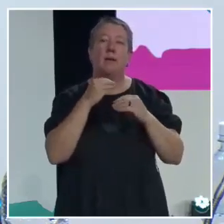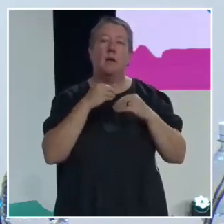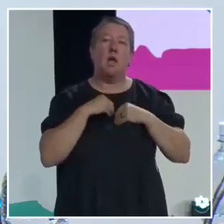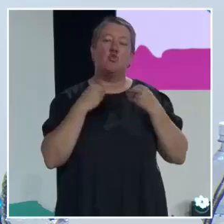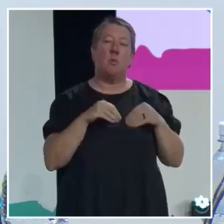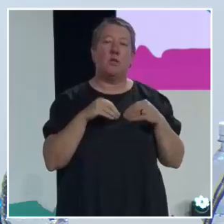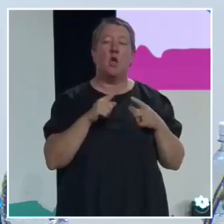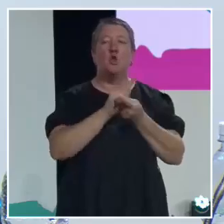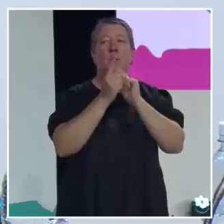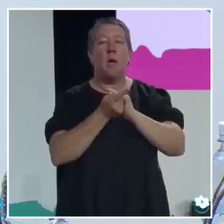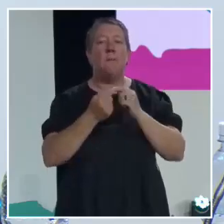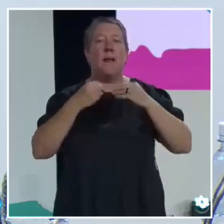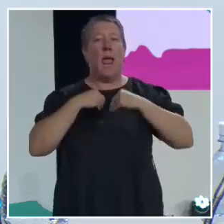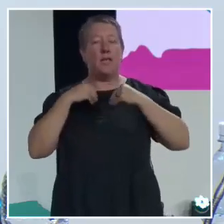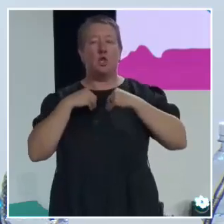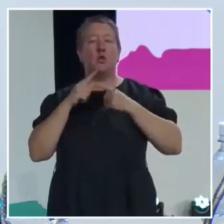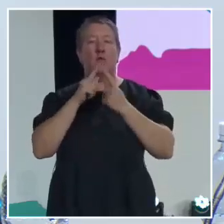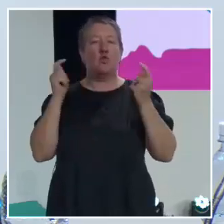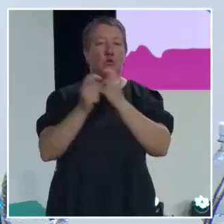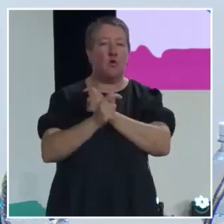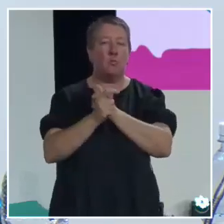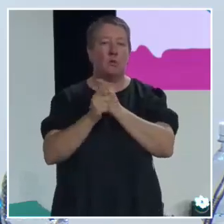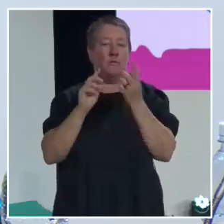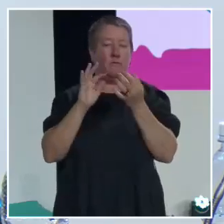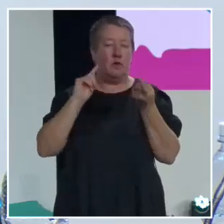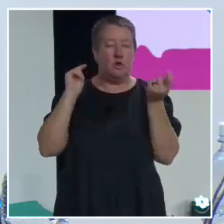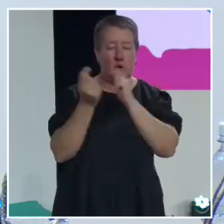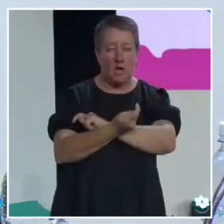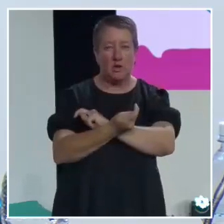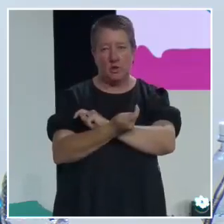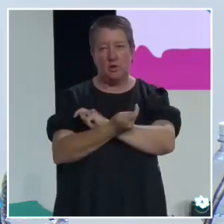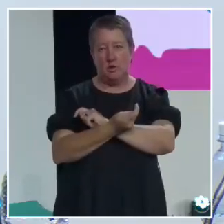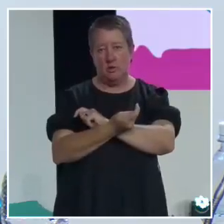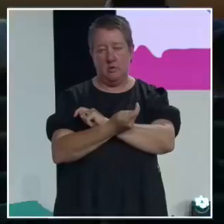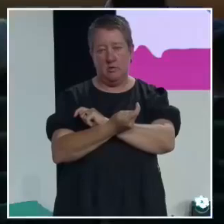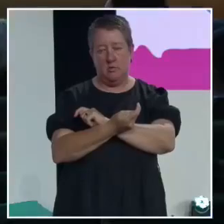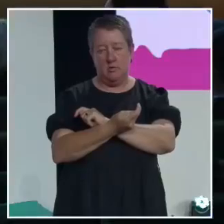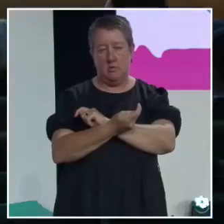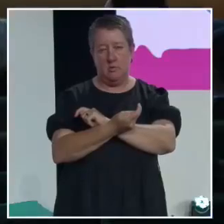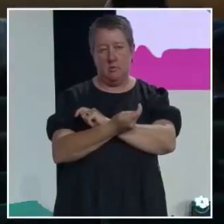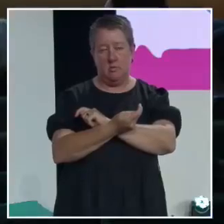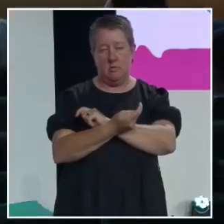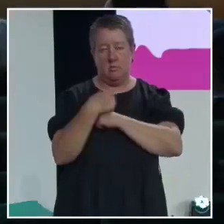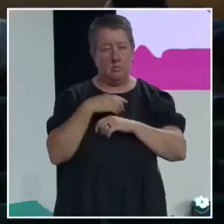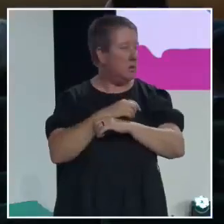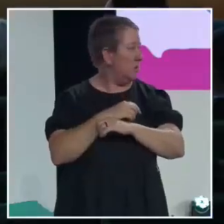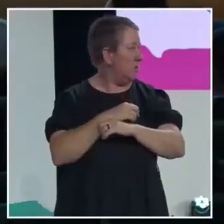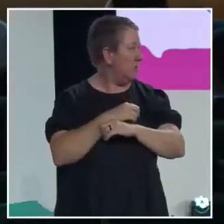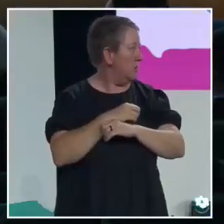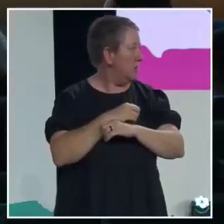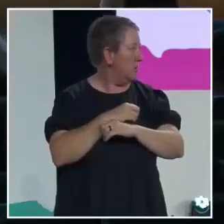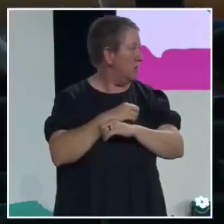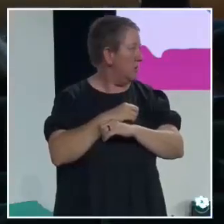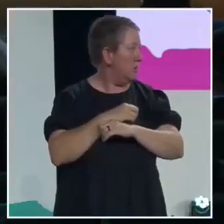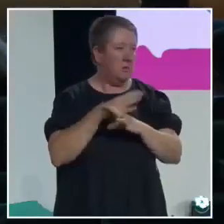of the transformative change and transformative scaling that we really need today. So maybe start from you, and then